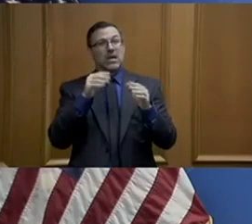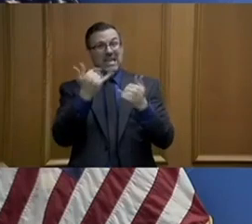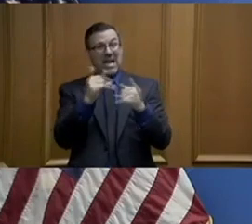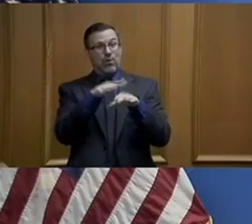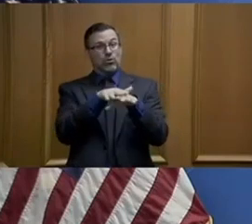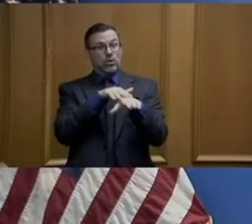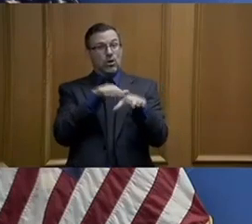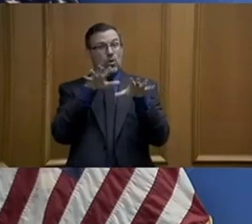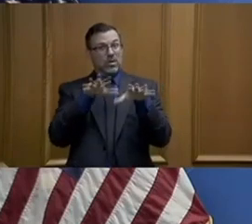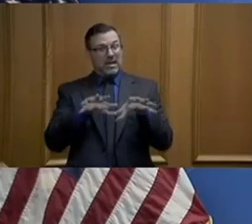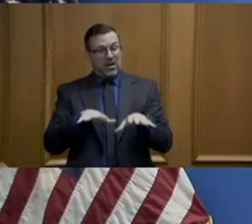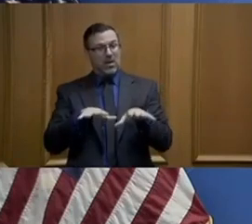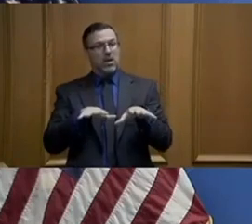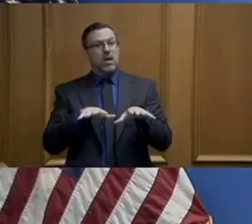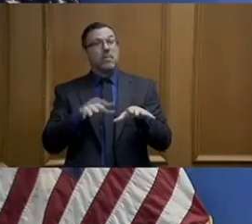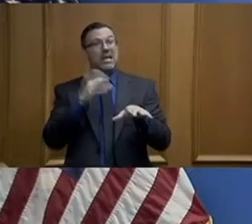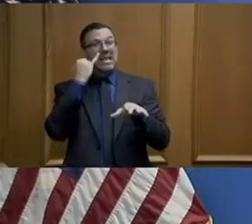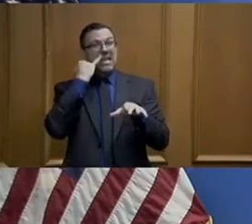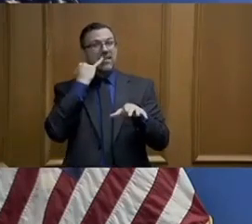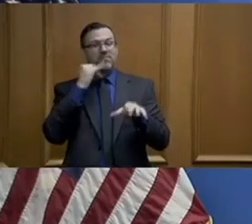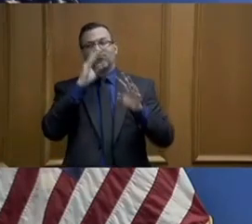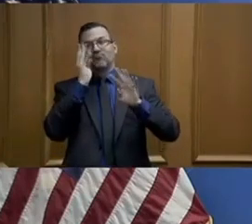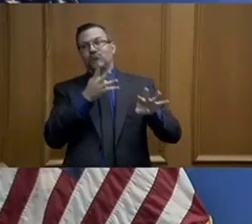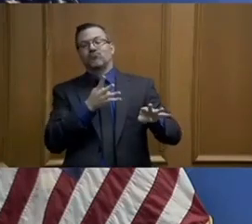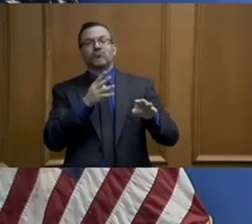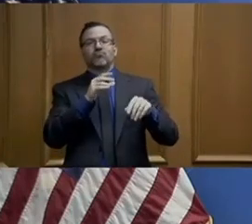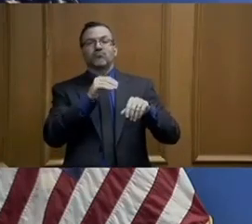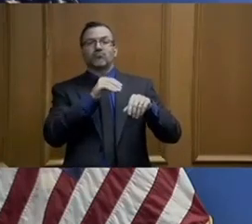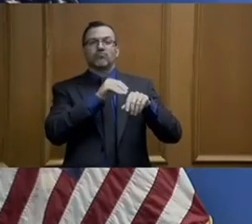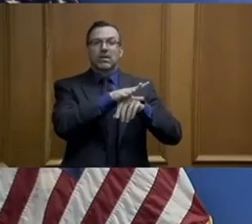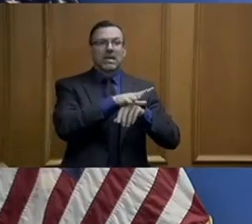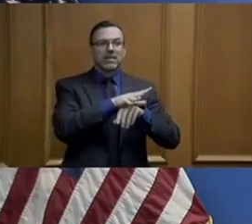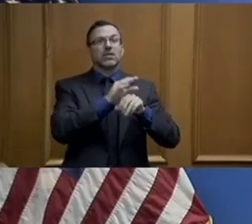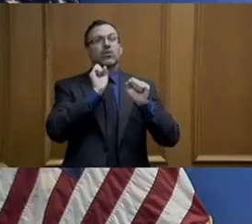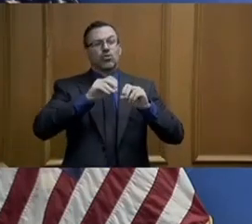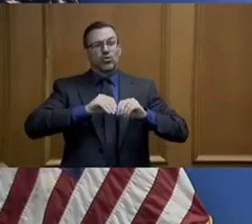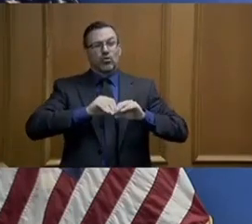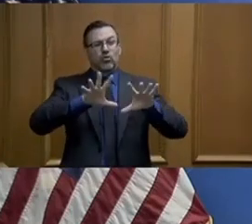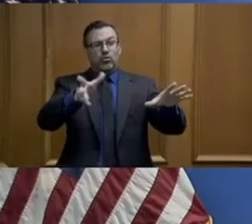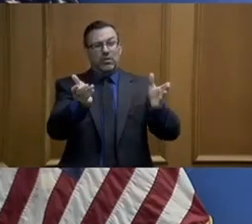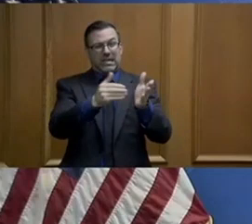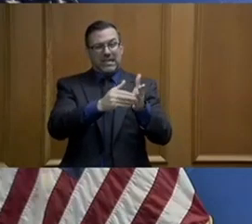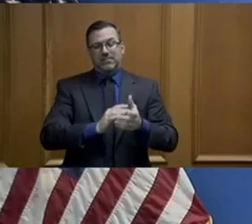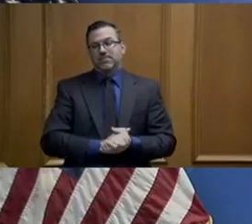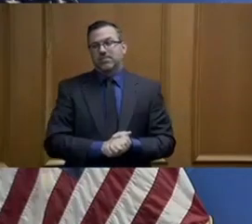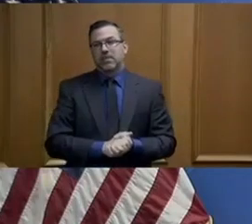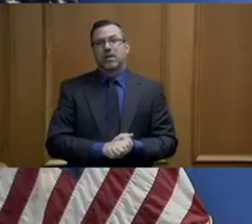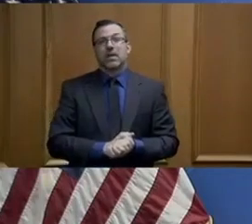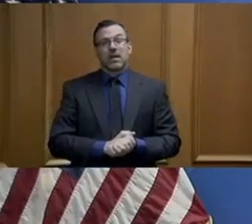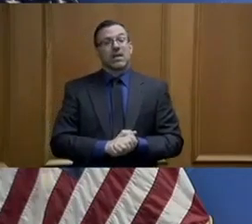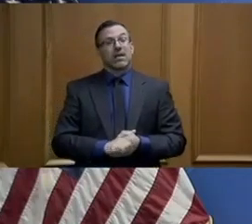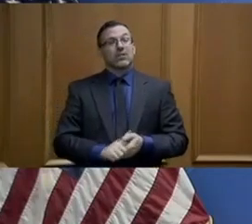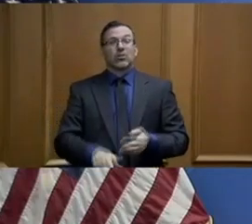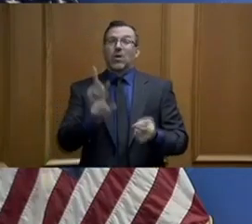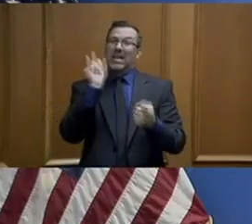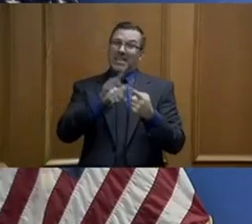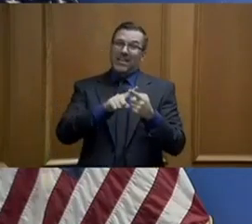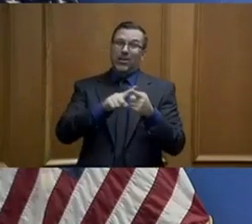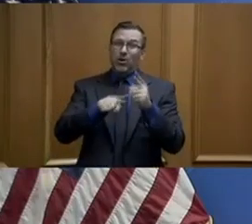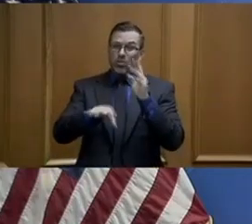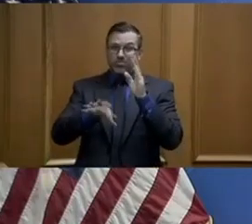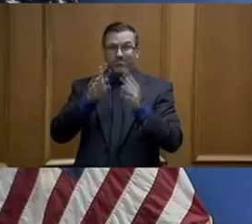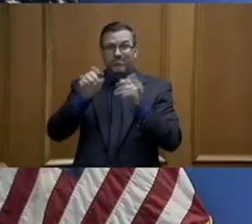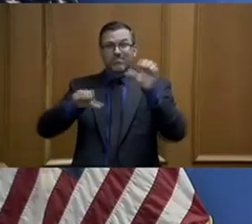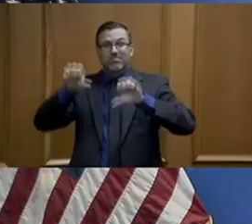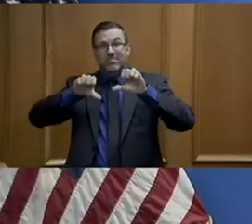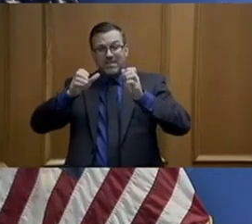Until a vaccine or a therapy is widely available to Tennesseans, this virus will be a present reality for us to